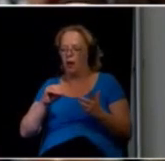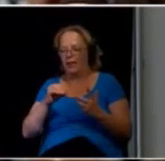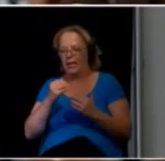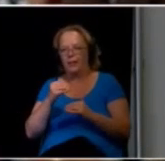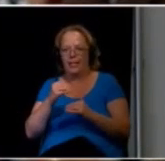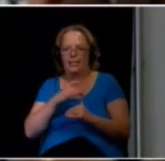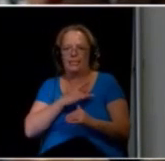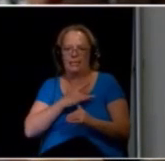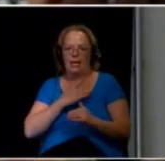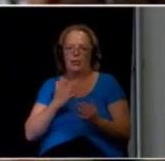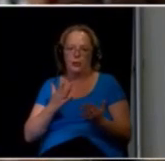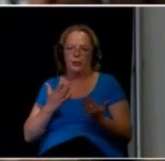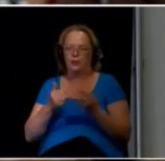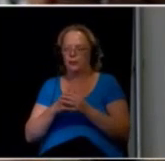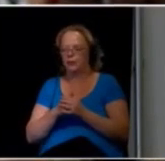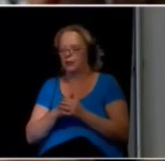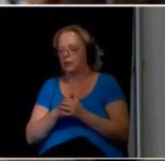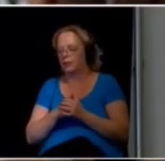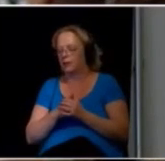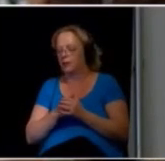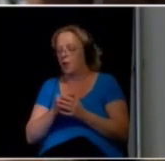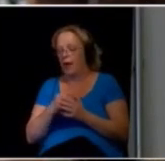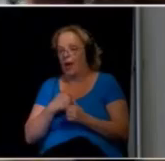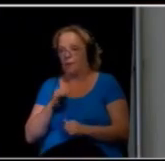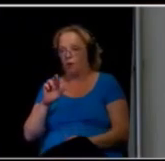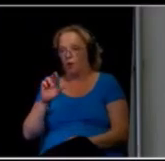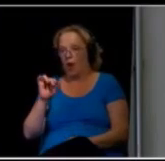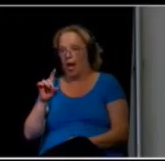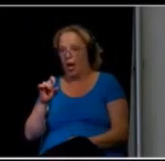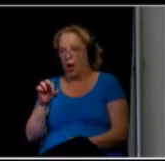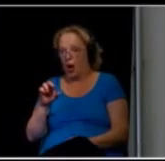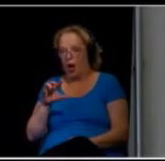So I mean, for forward collision, we have the radar